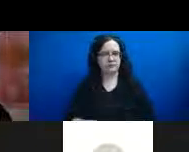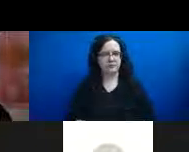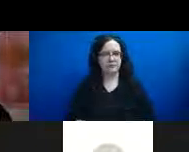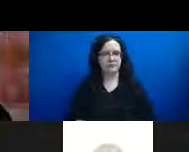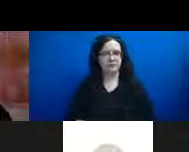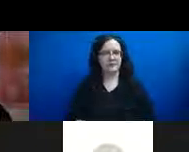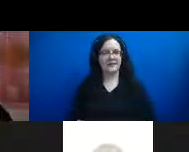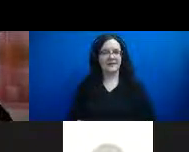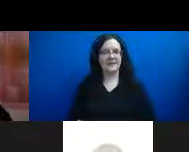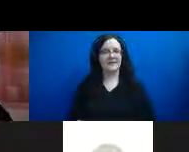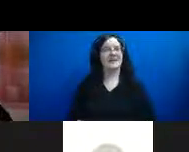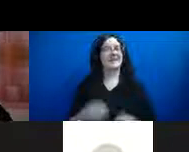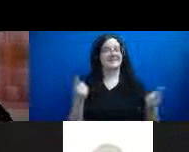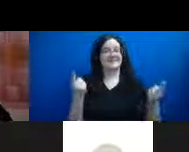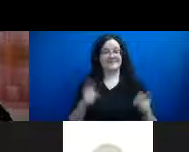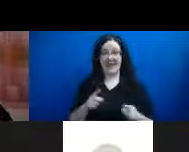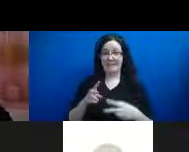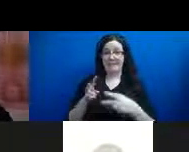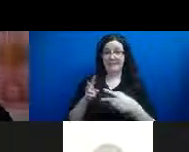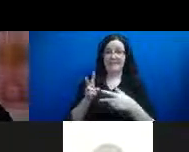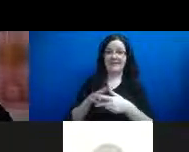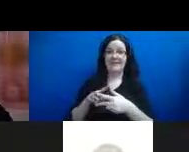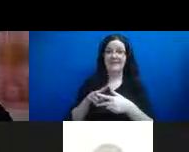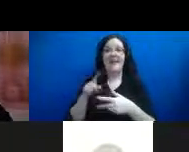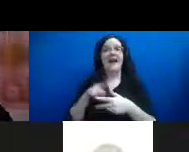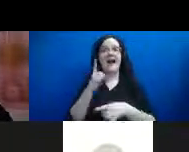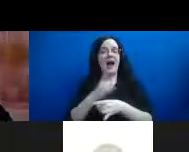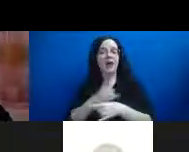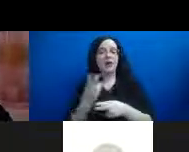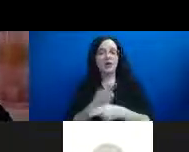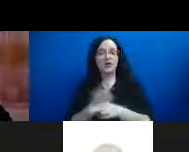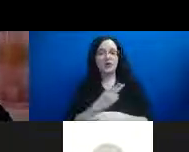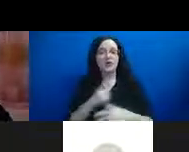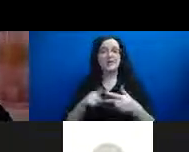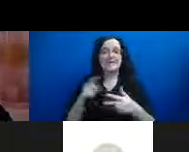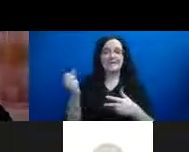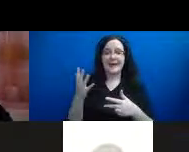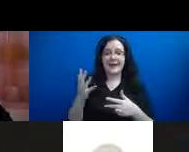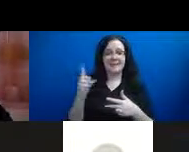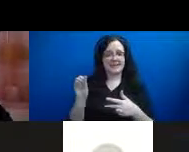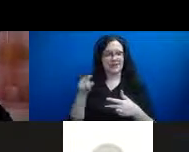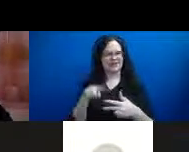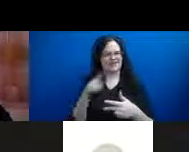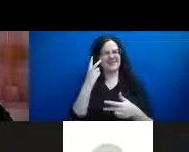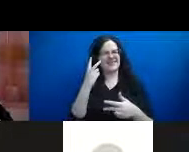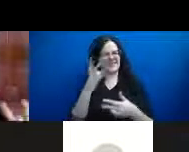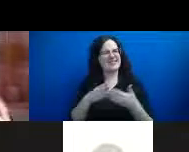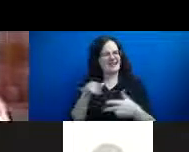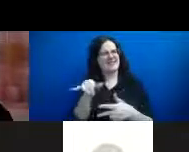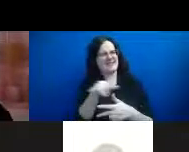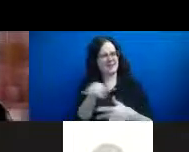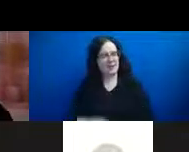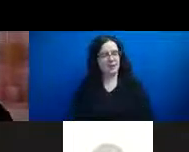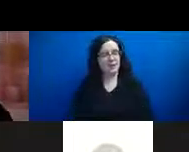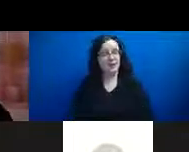of similarities between those with alcohol use disorder and gambling disorder, but there are some areas that are actually